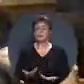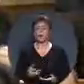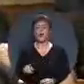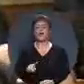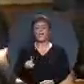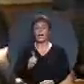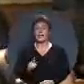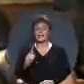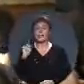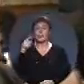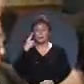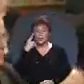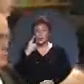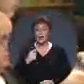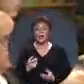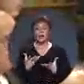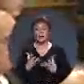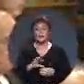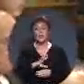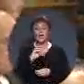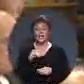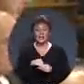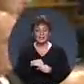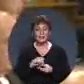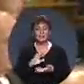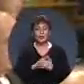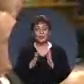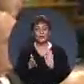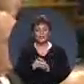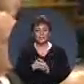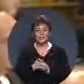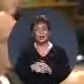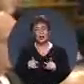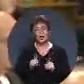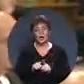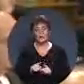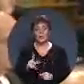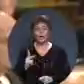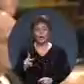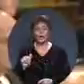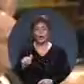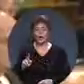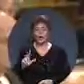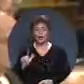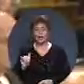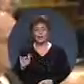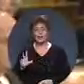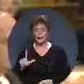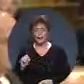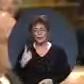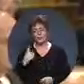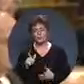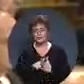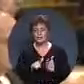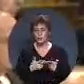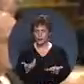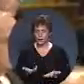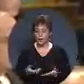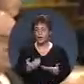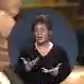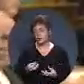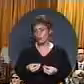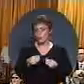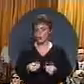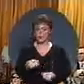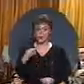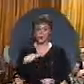under access, or does the Prime Minister just want to give multinationals an advantage over the firm-owned farmers' marketing